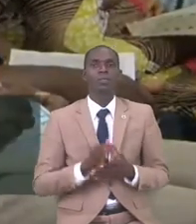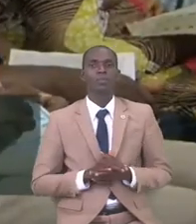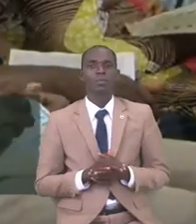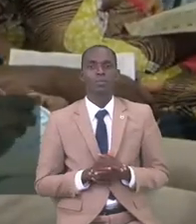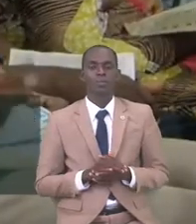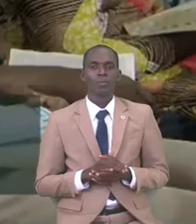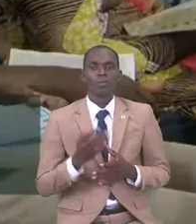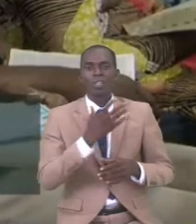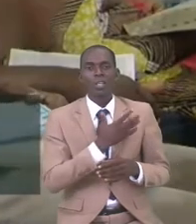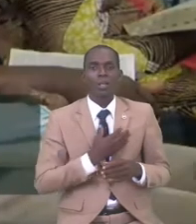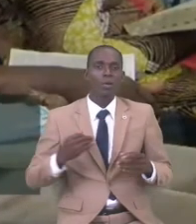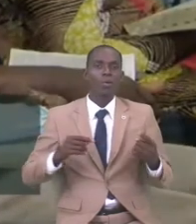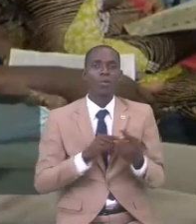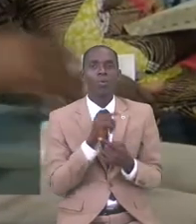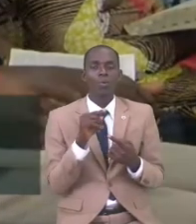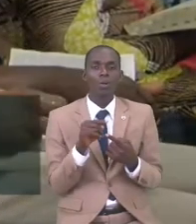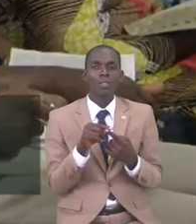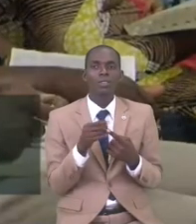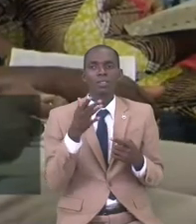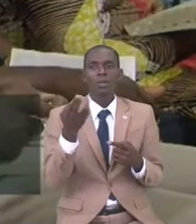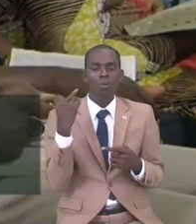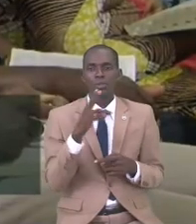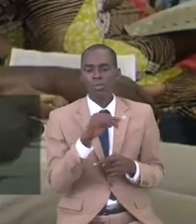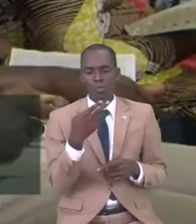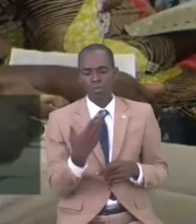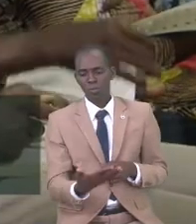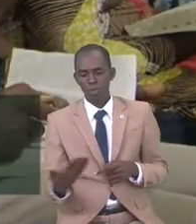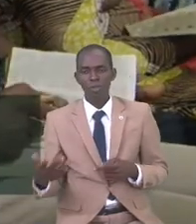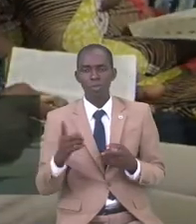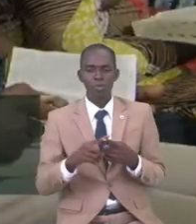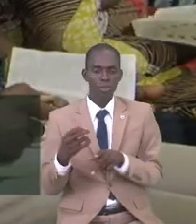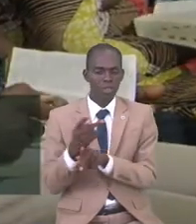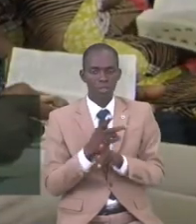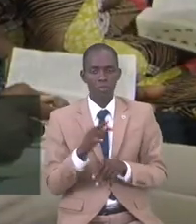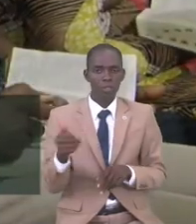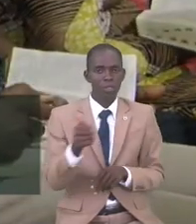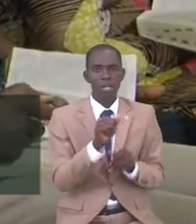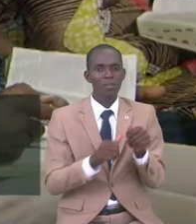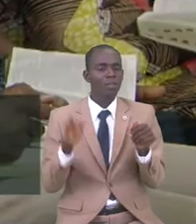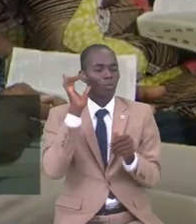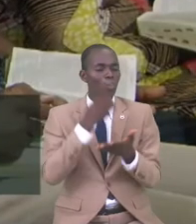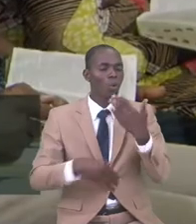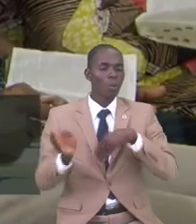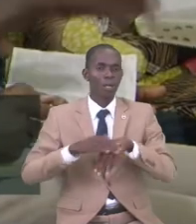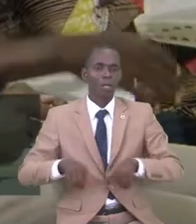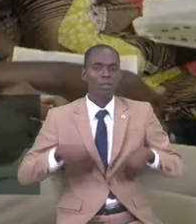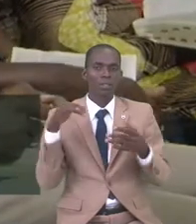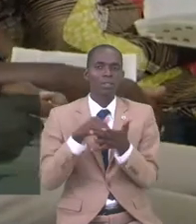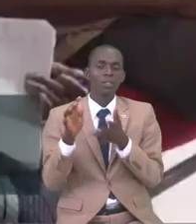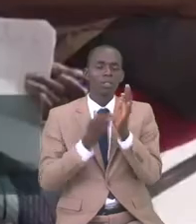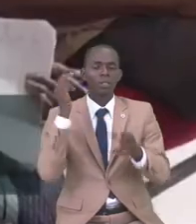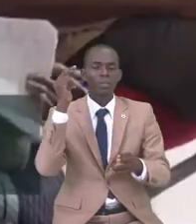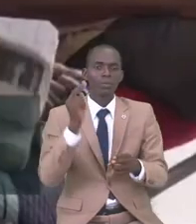And where there's been no resources to take care of yourself, everything will come alive in